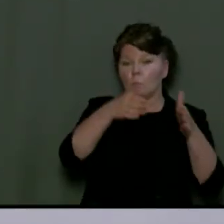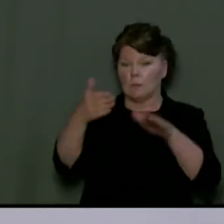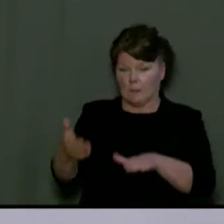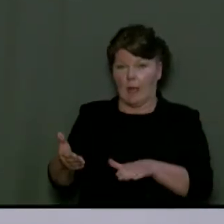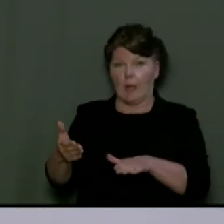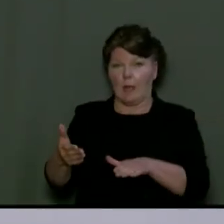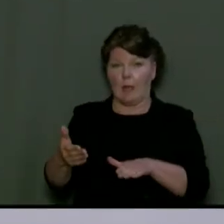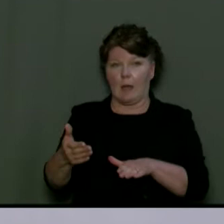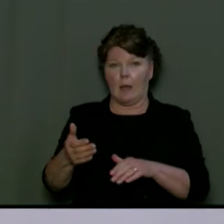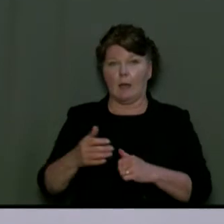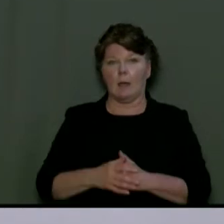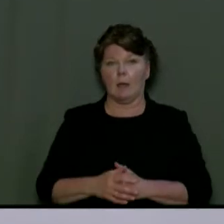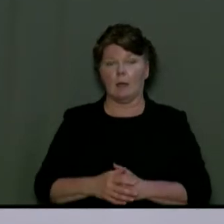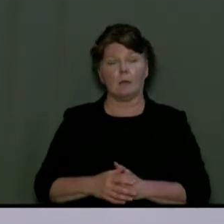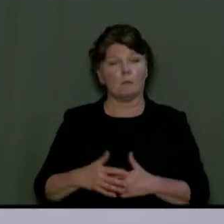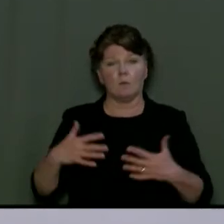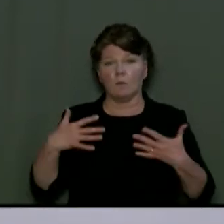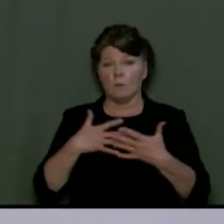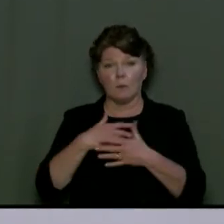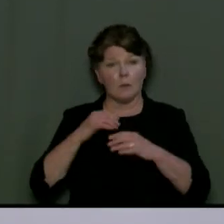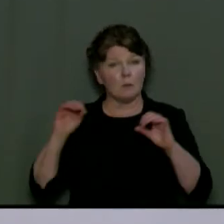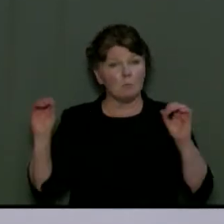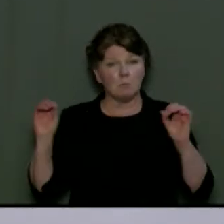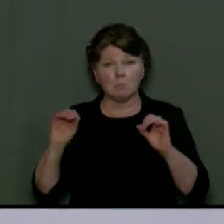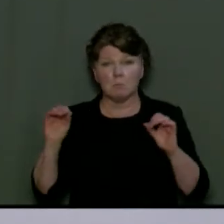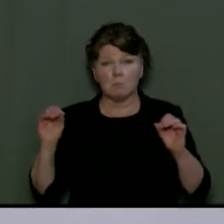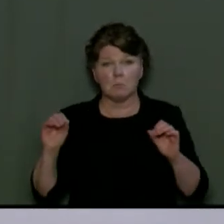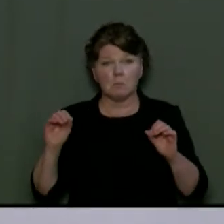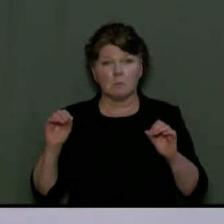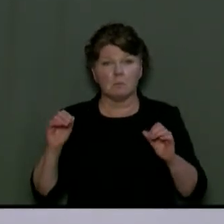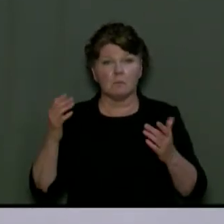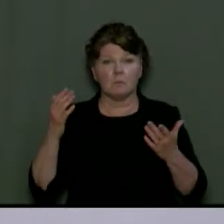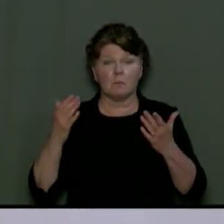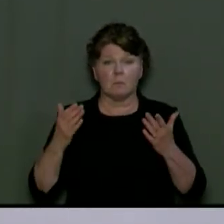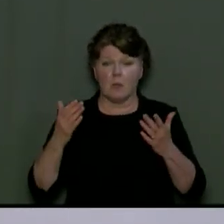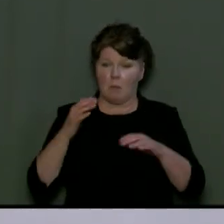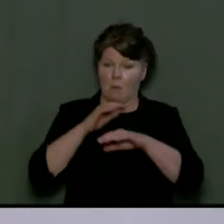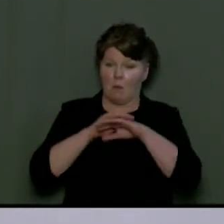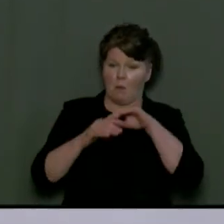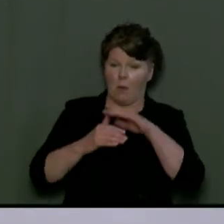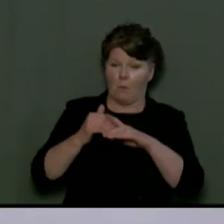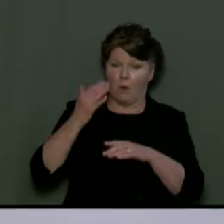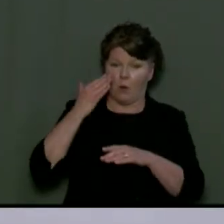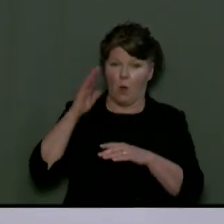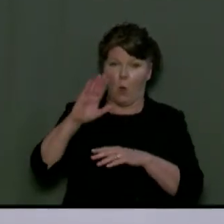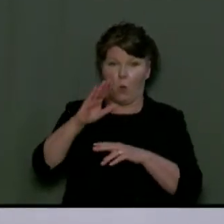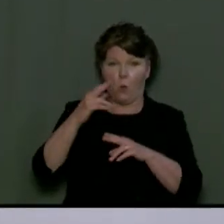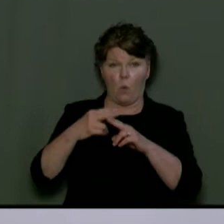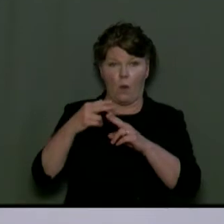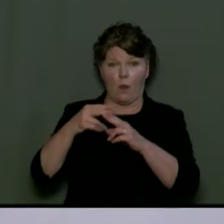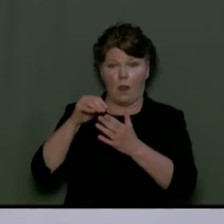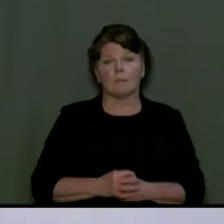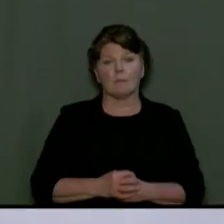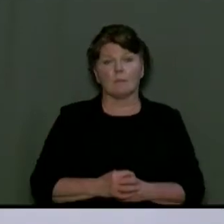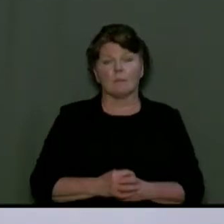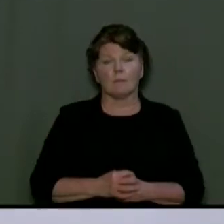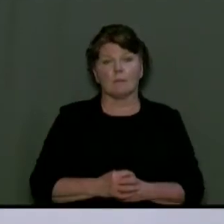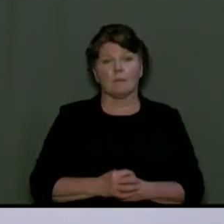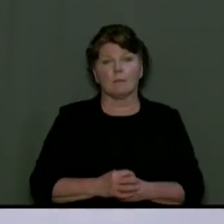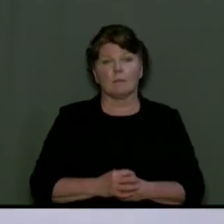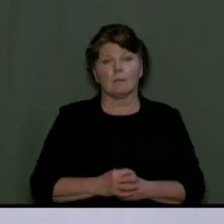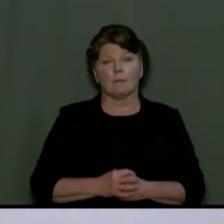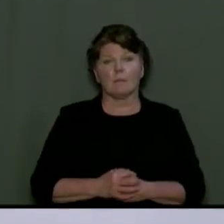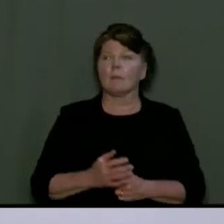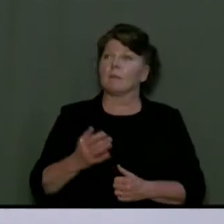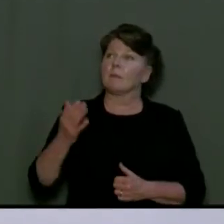you need not be afraid. You might take comfort that your name is written in the book of life, and he